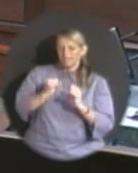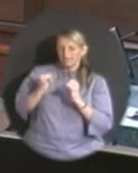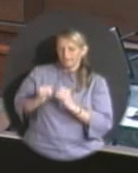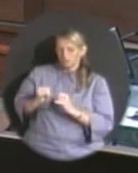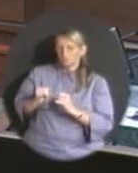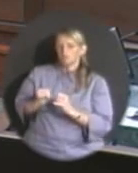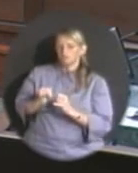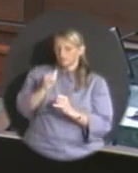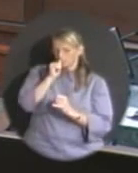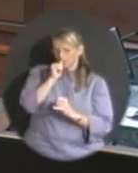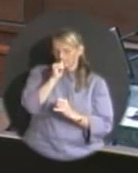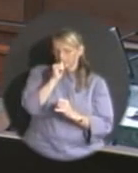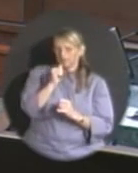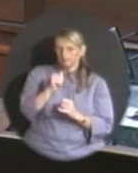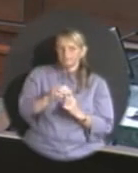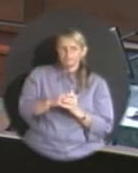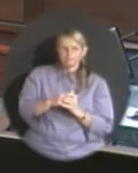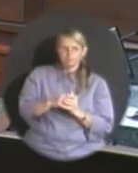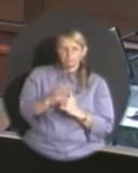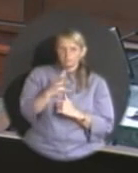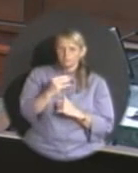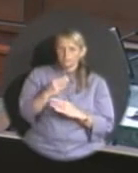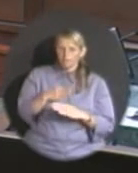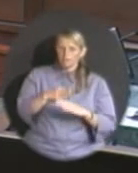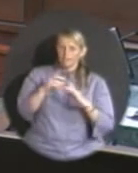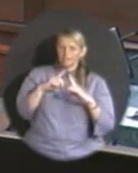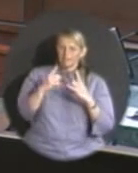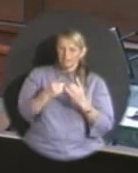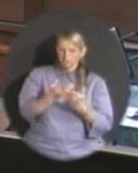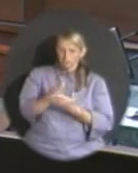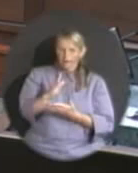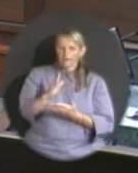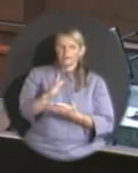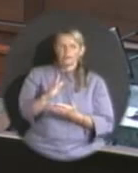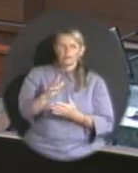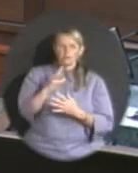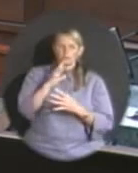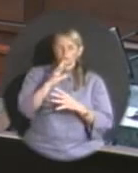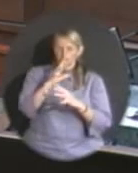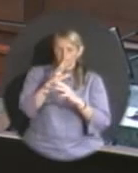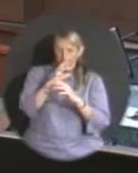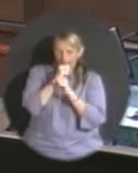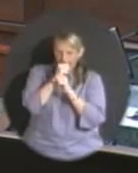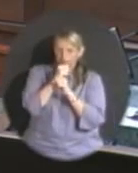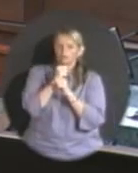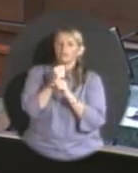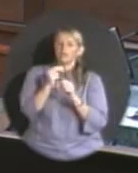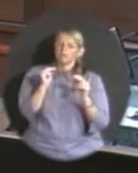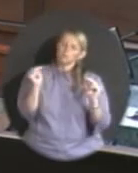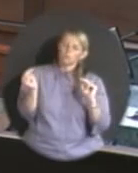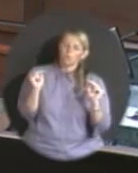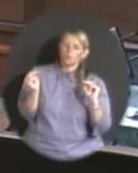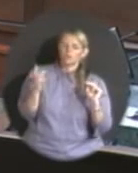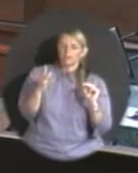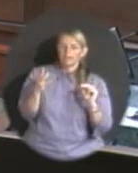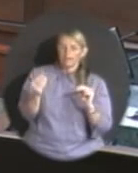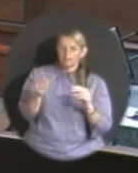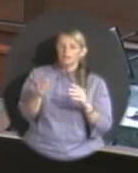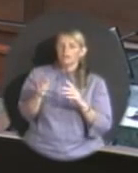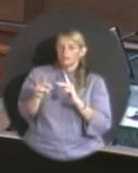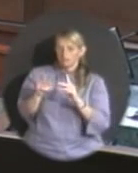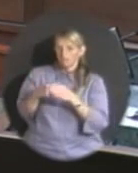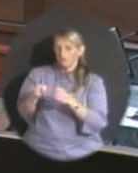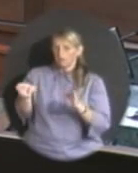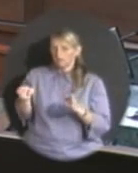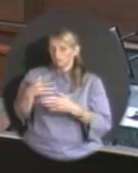discussed, to protect the district's right to the confidentiality of its negotiating position and the public interest, and to protect the district's